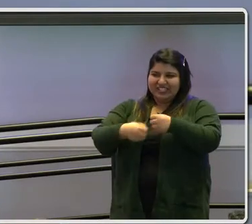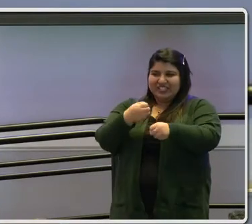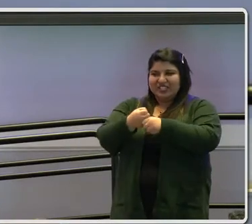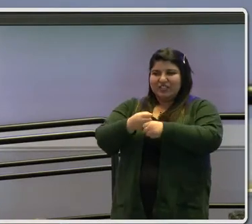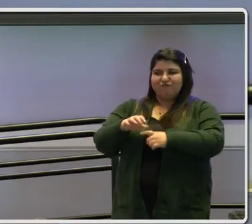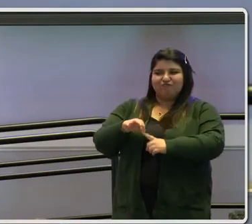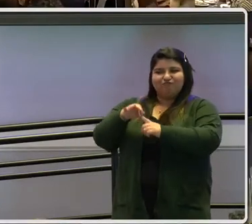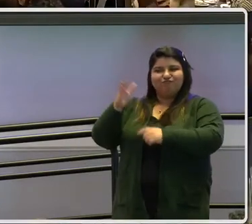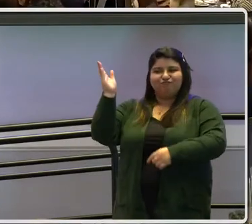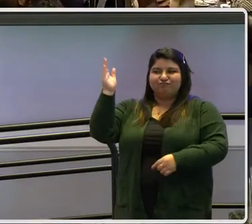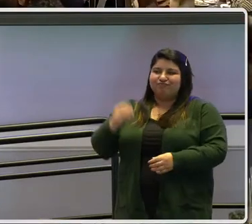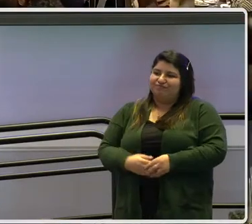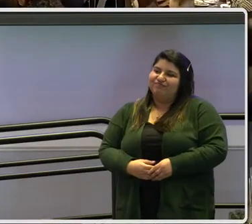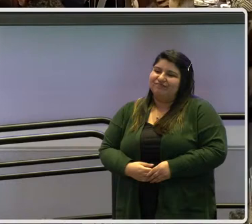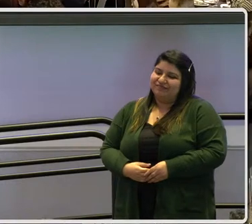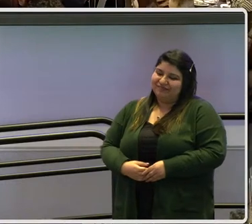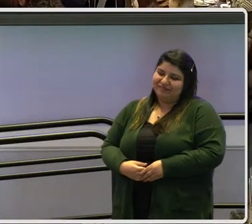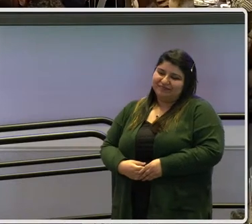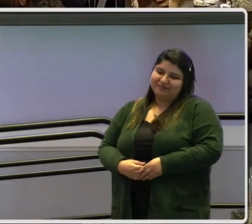keynote speaker.